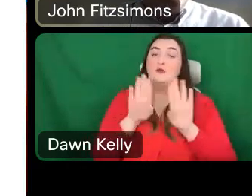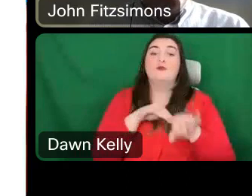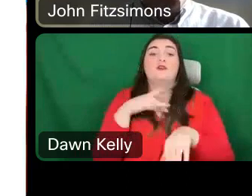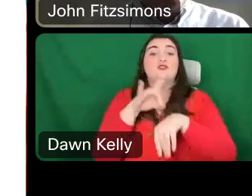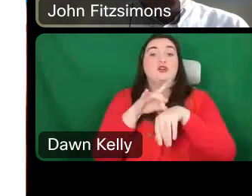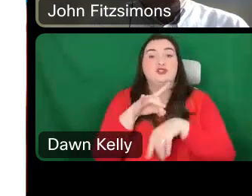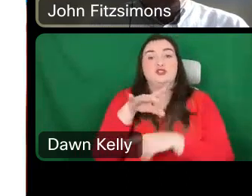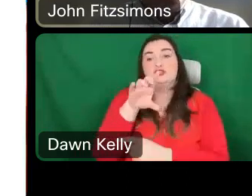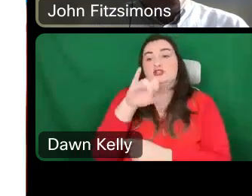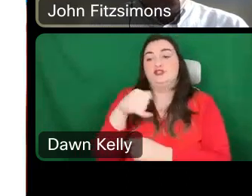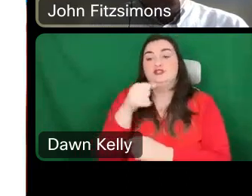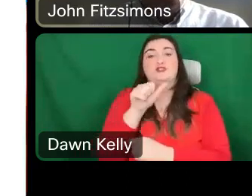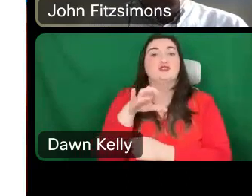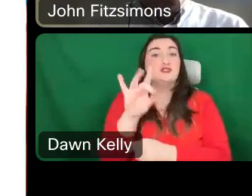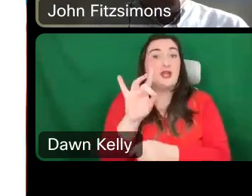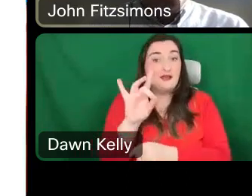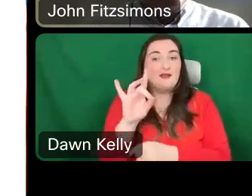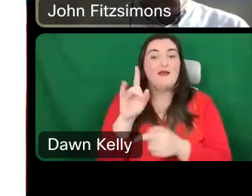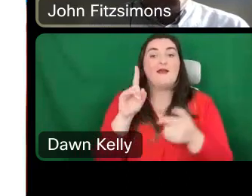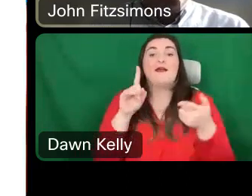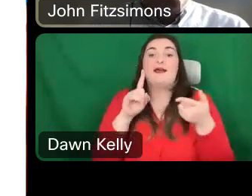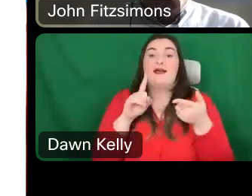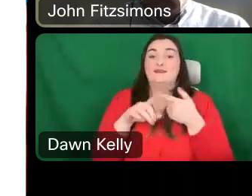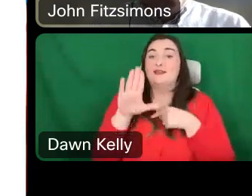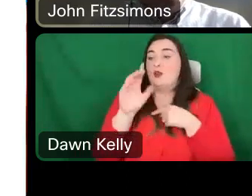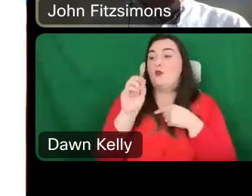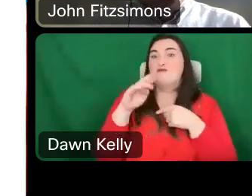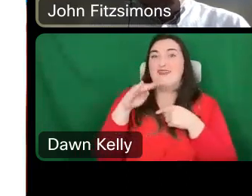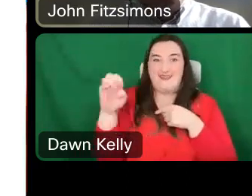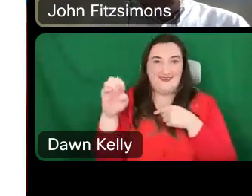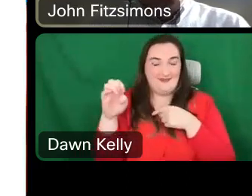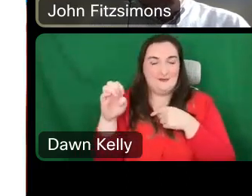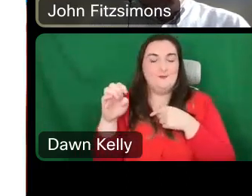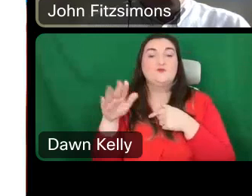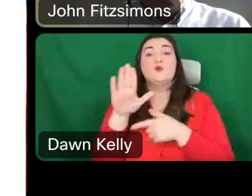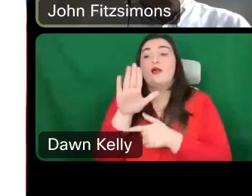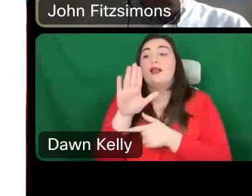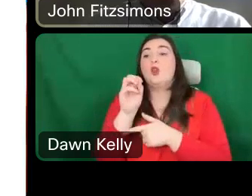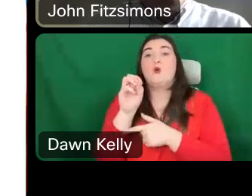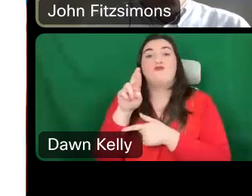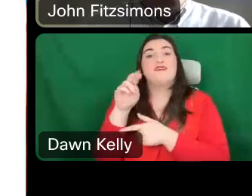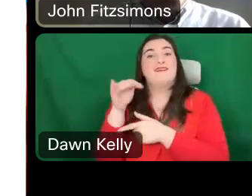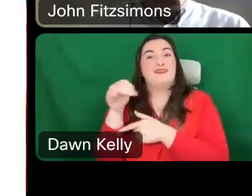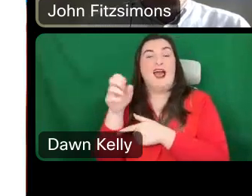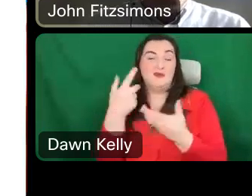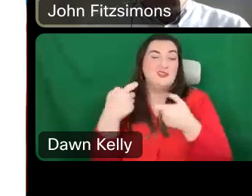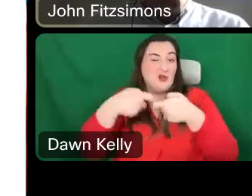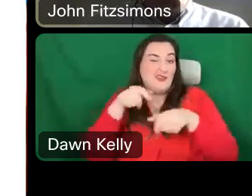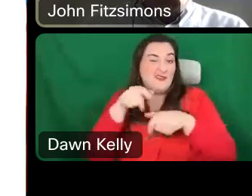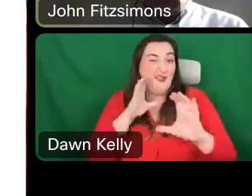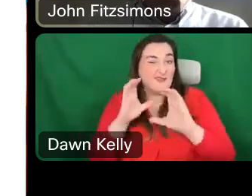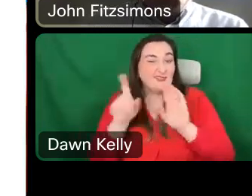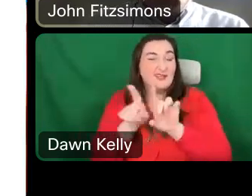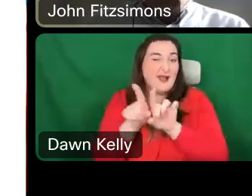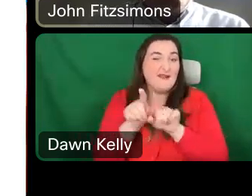McCarthy and Lorraine. Jack is in NCHD, and Lorraine Schwamberg, and I'll join in that conversation from the